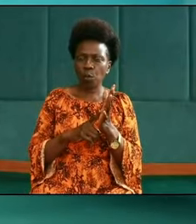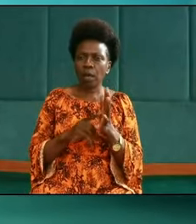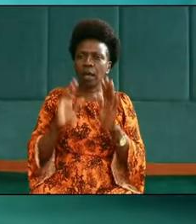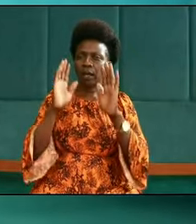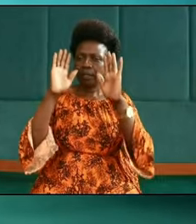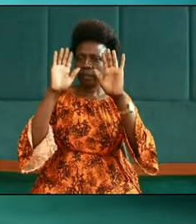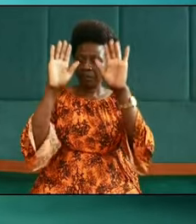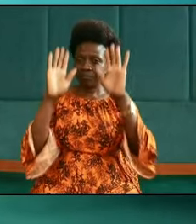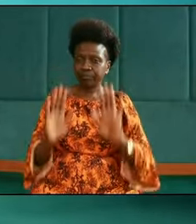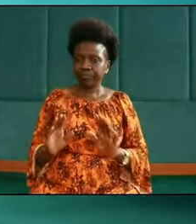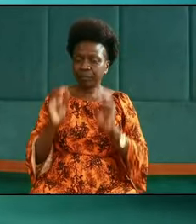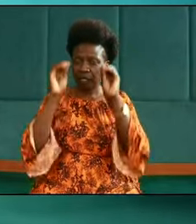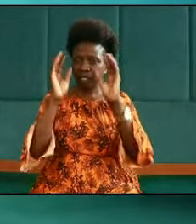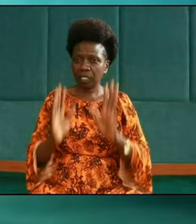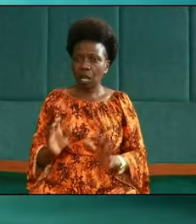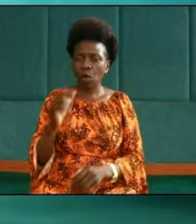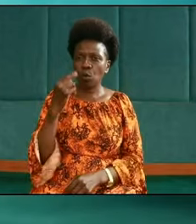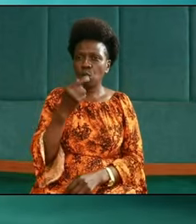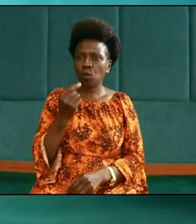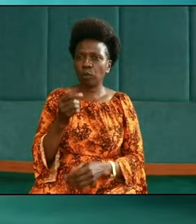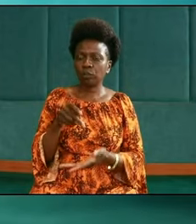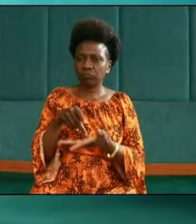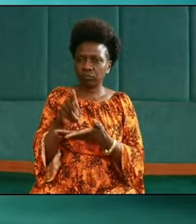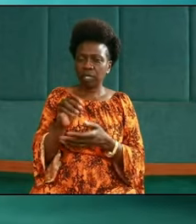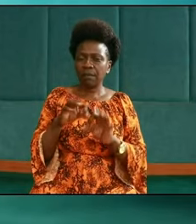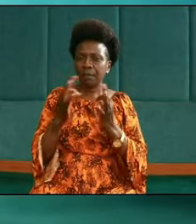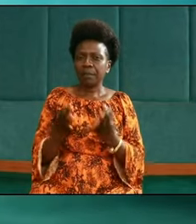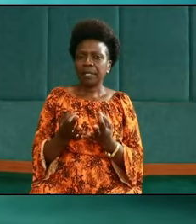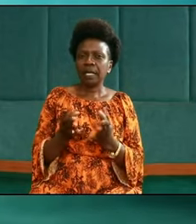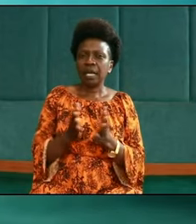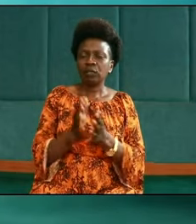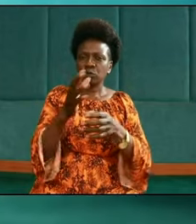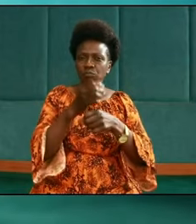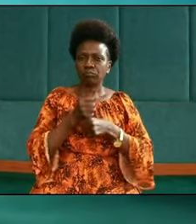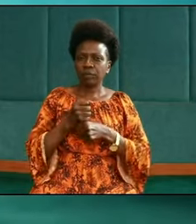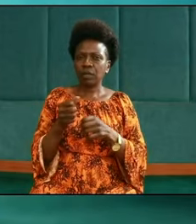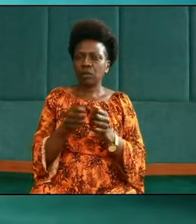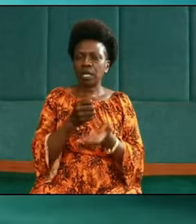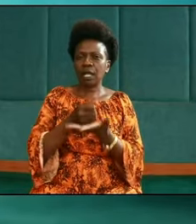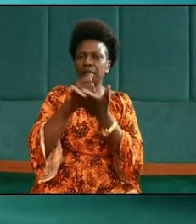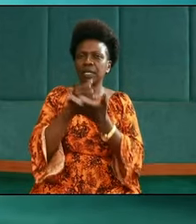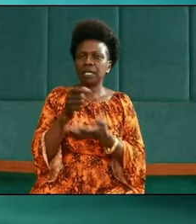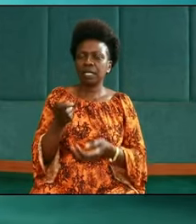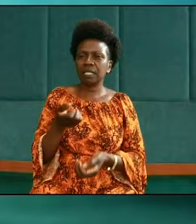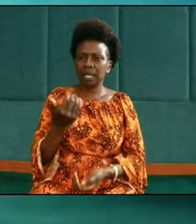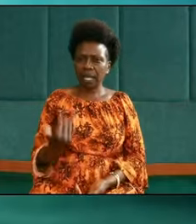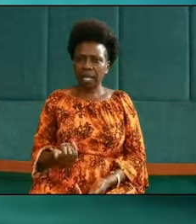teacher, who was hired by the family, entrusted with helping this young